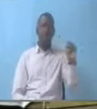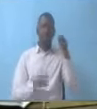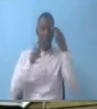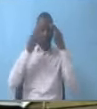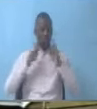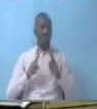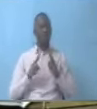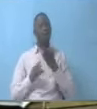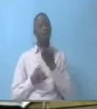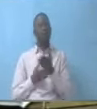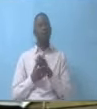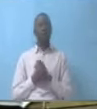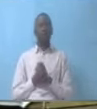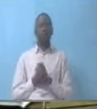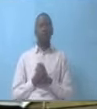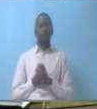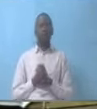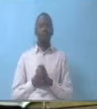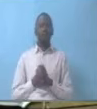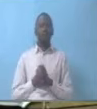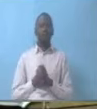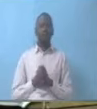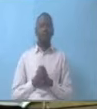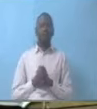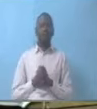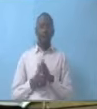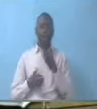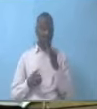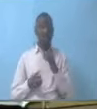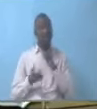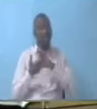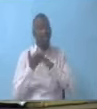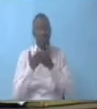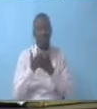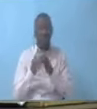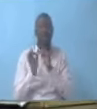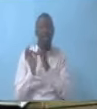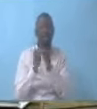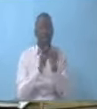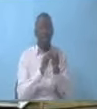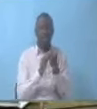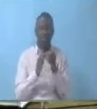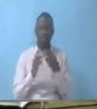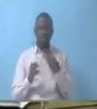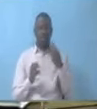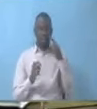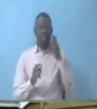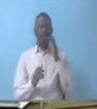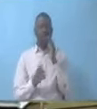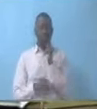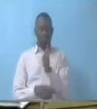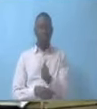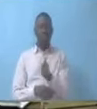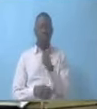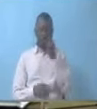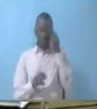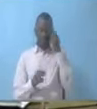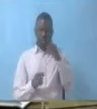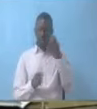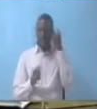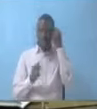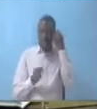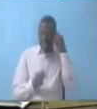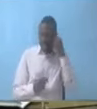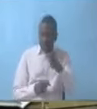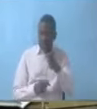I think when interpreting any statute, we will agree that it is right that we look for the intention of the legislature, in this